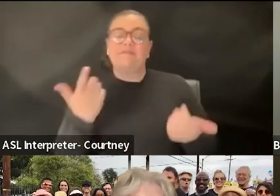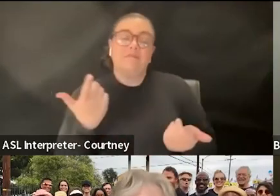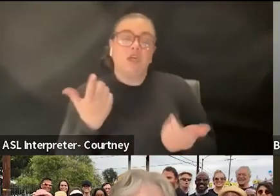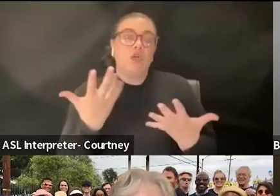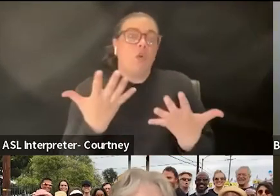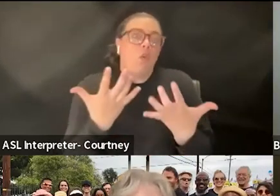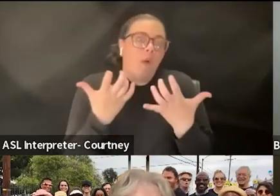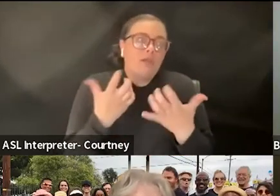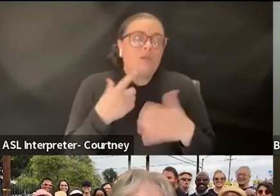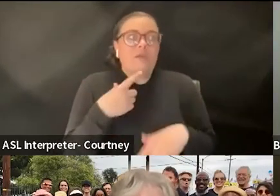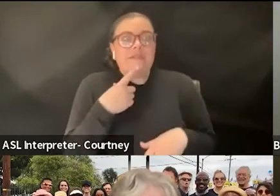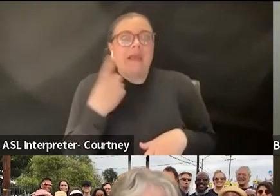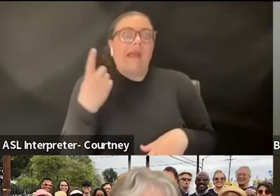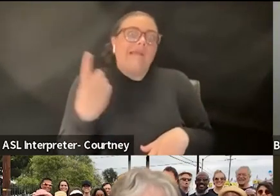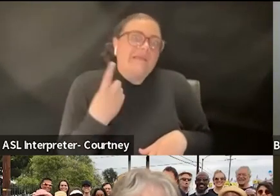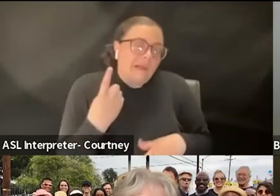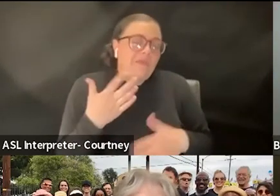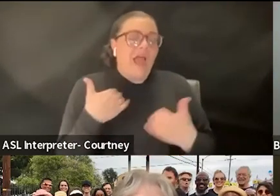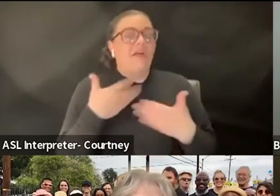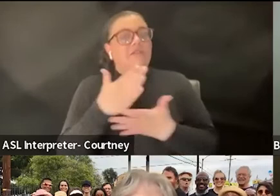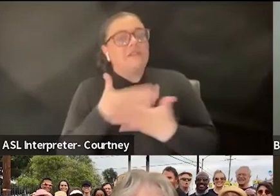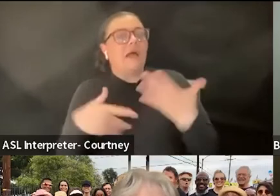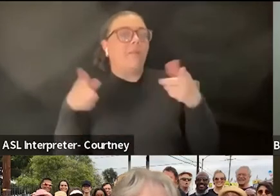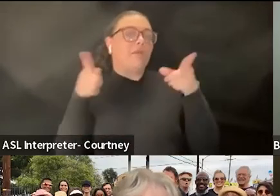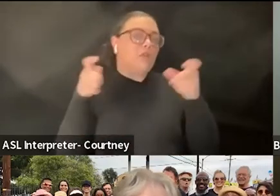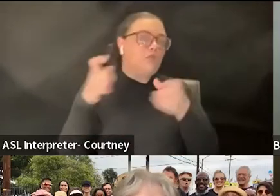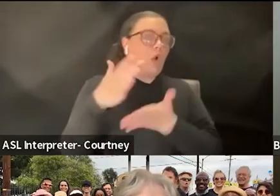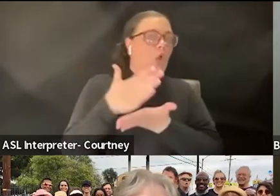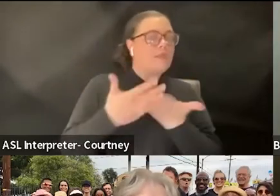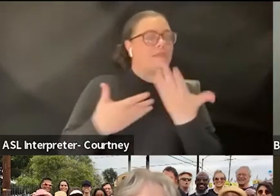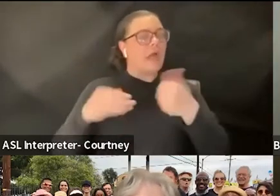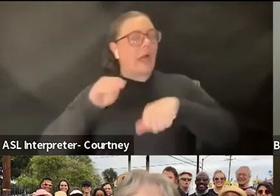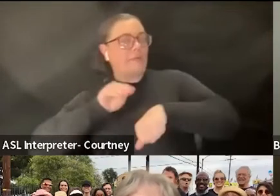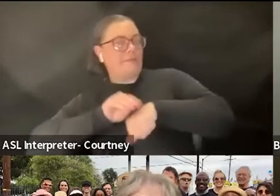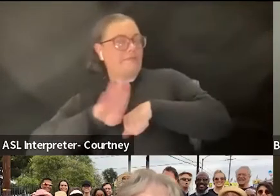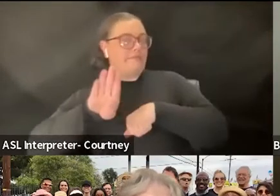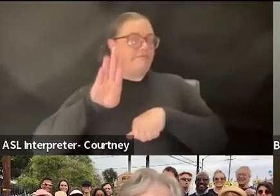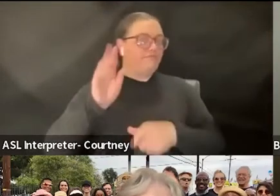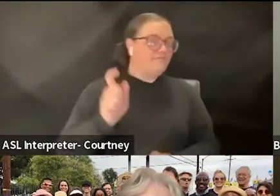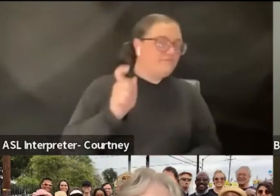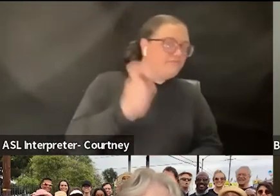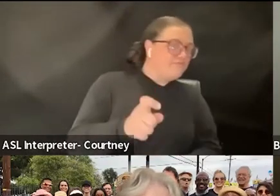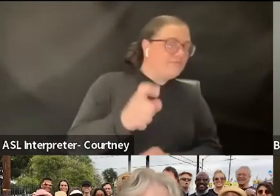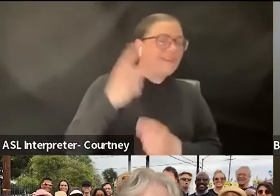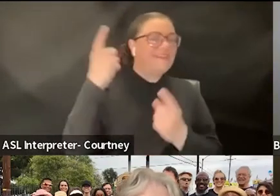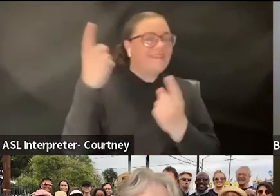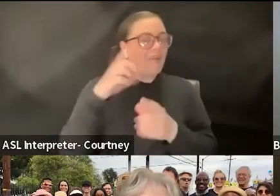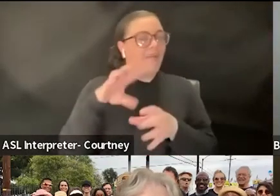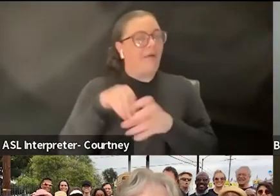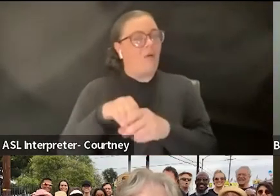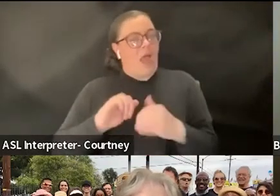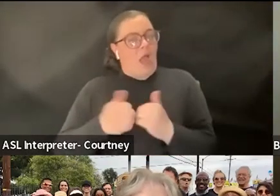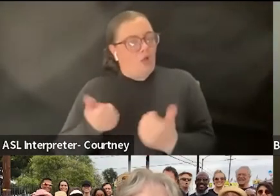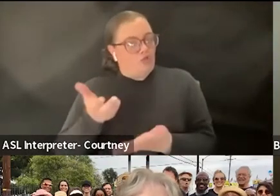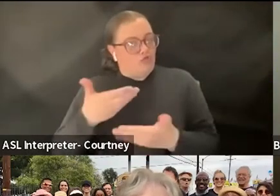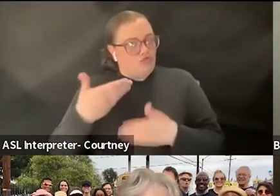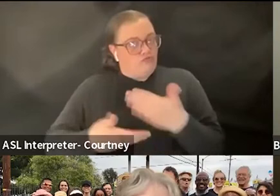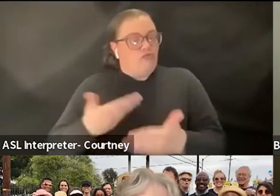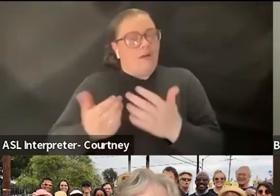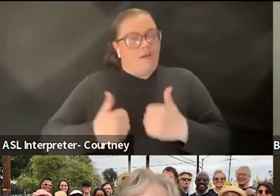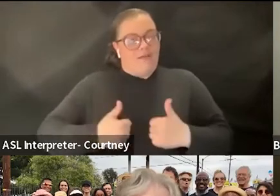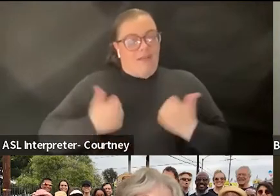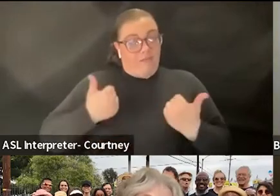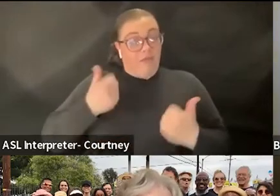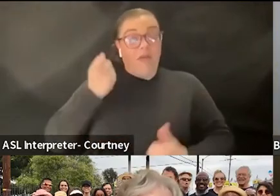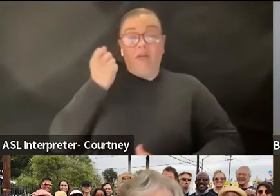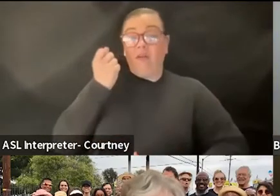you do with your life, how you spend your time. I mean, that's a basic thing we all want. And the fact of the matter is that you're the only person